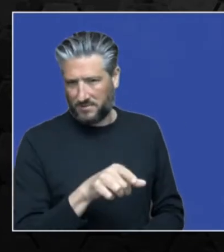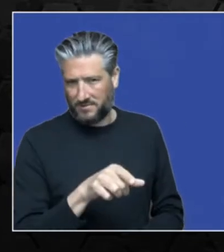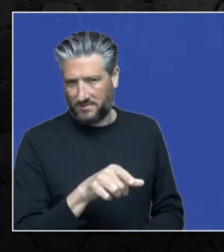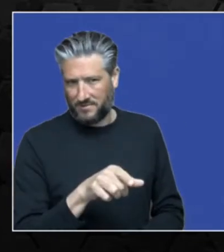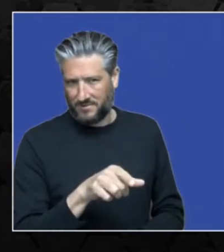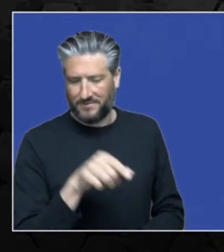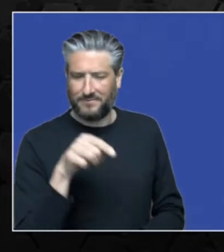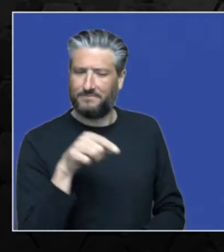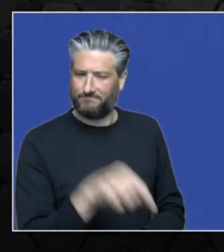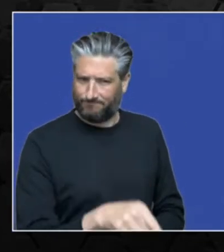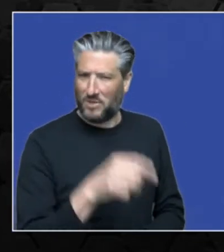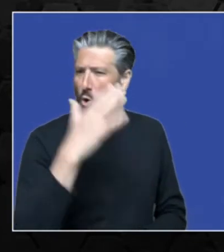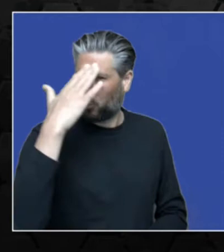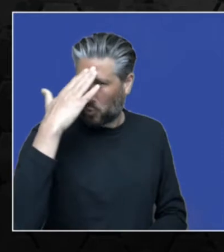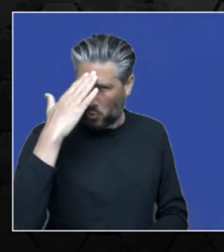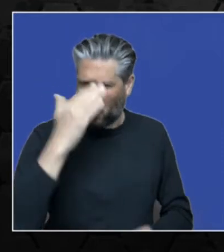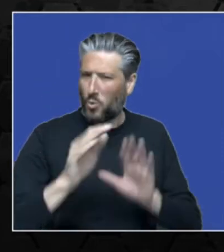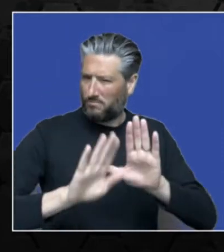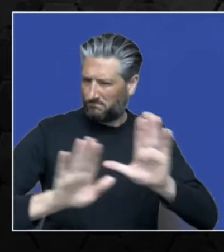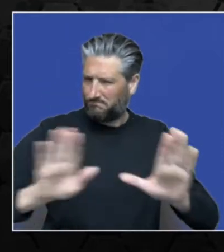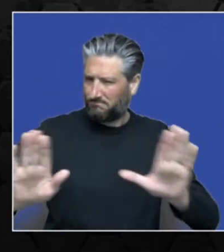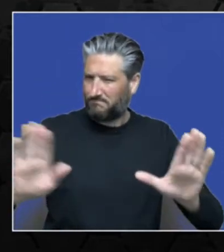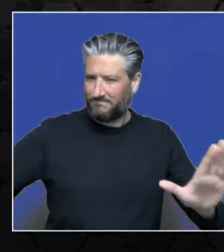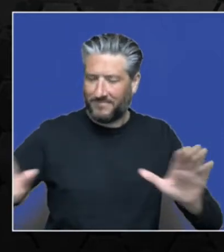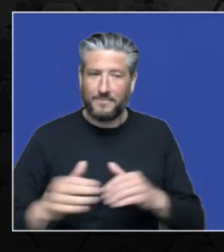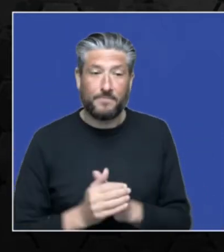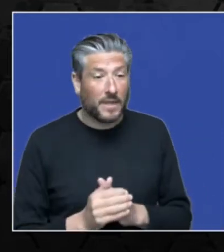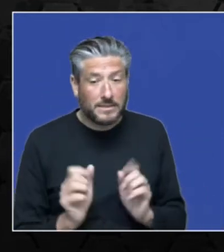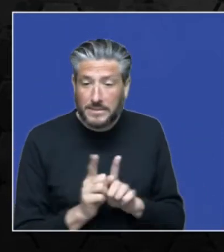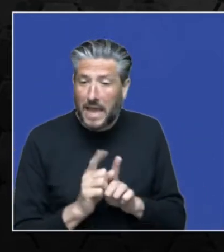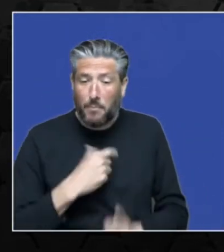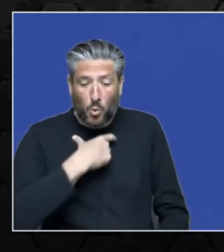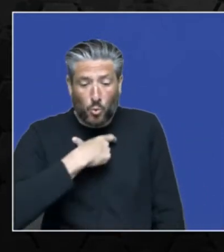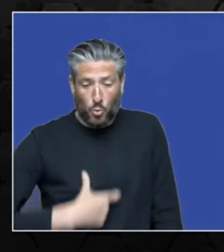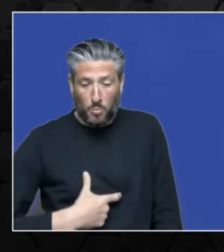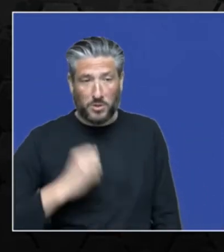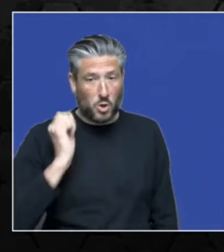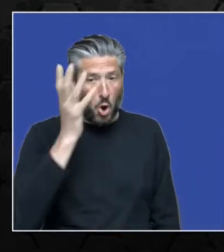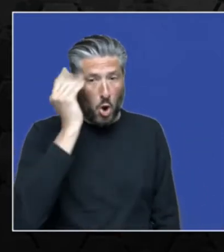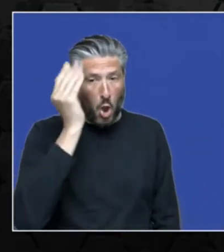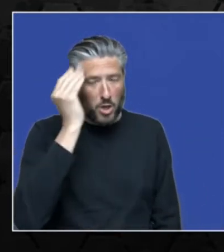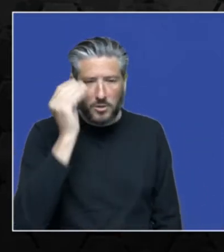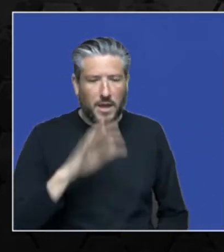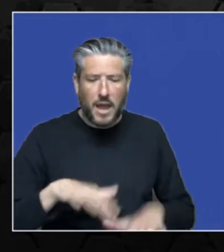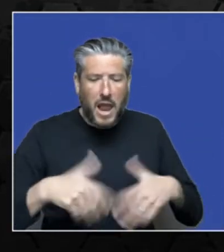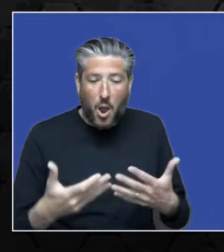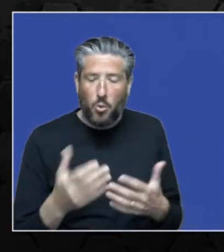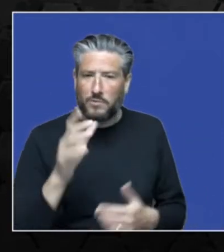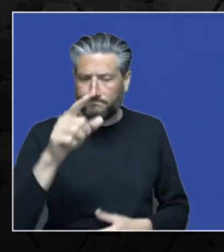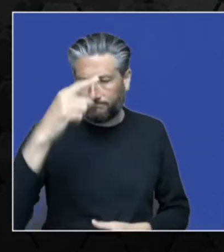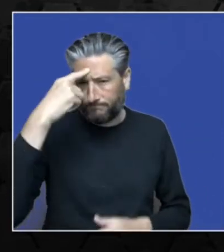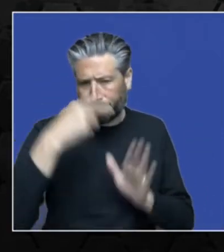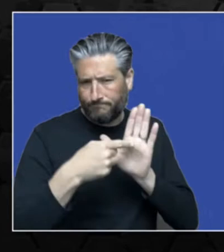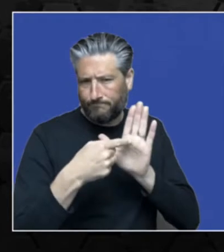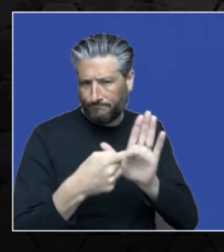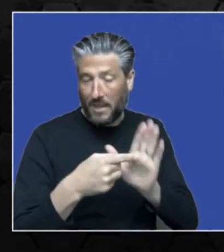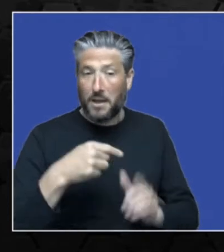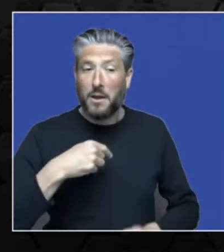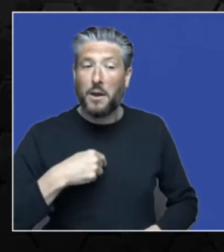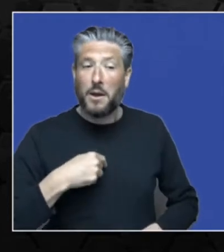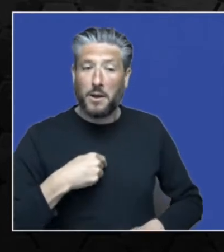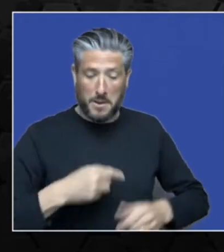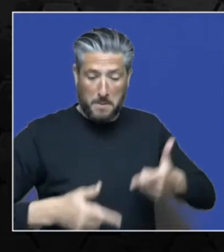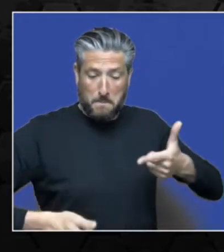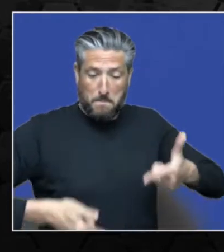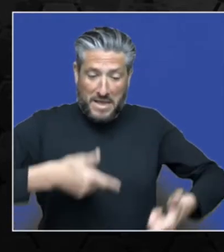stuff. It's like how we learn, we learn by making mistakes. When we are first learning how to ride a bicycle, so we ride a bicycle, we fall down, we